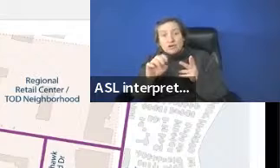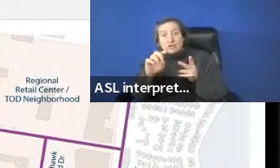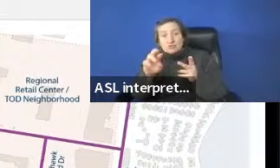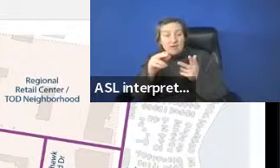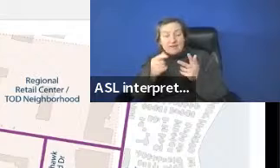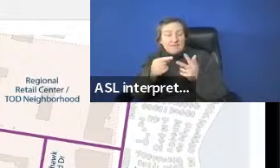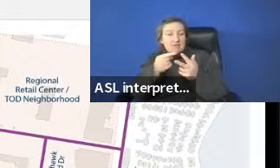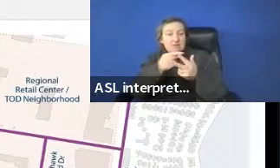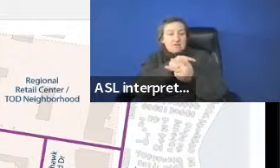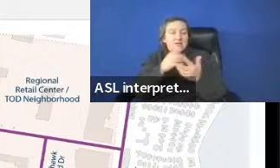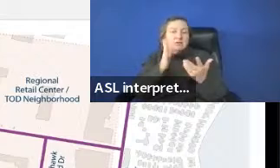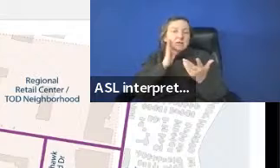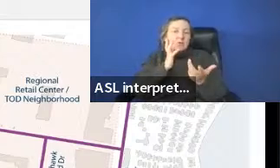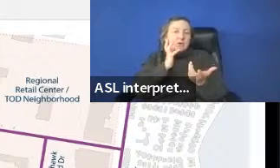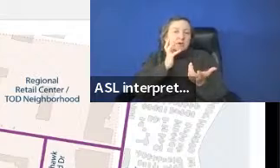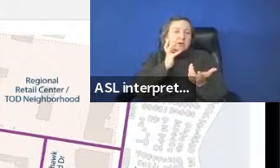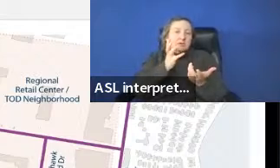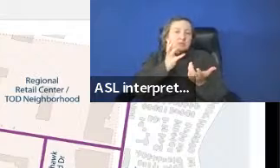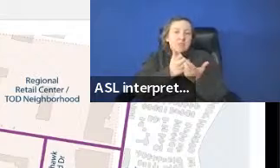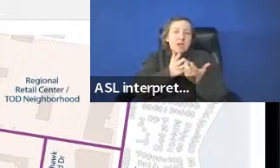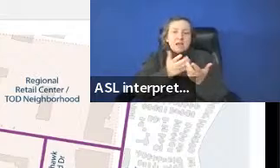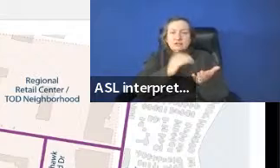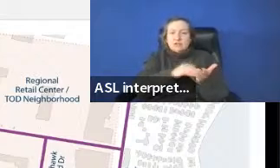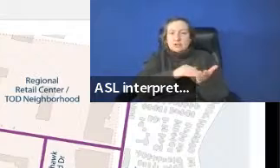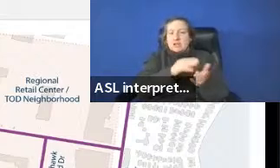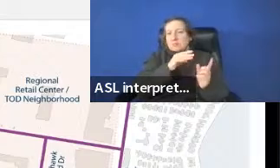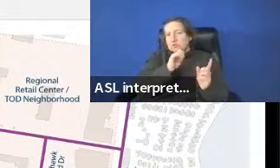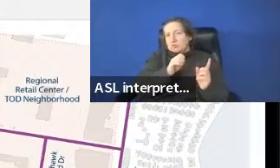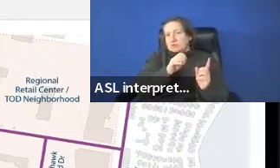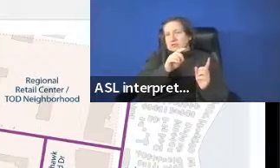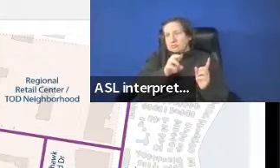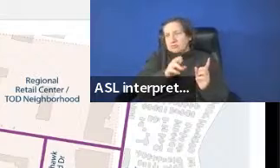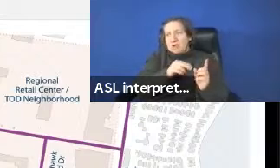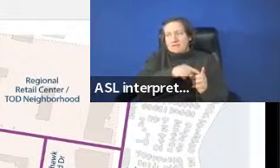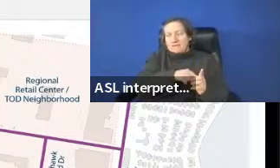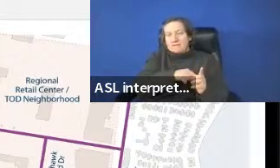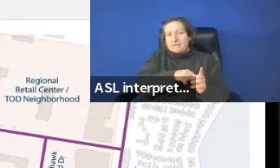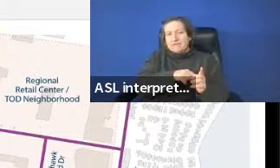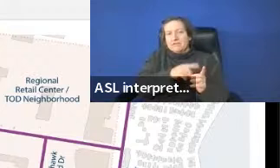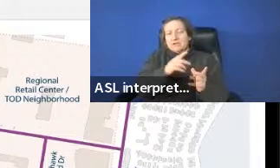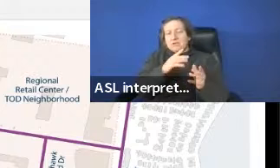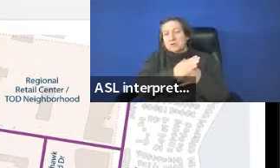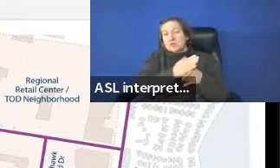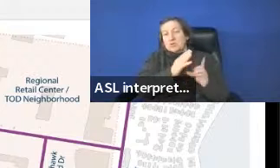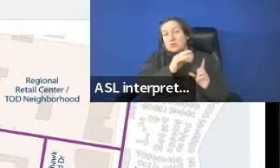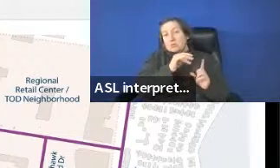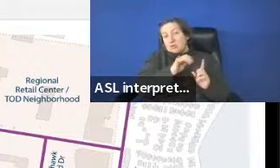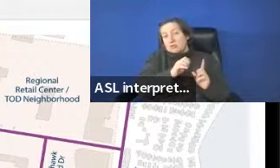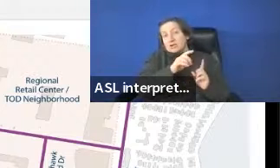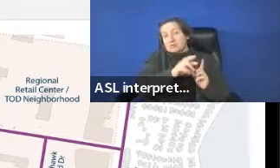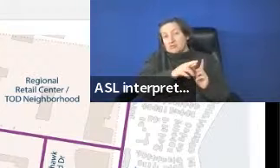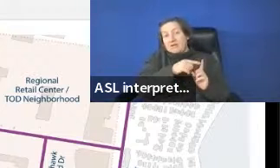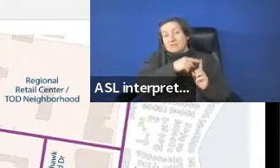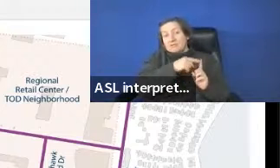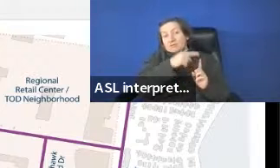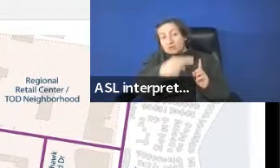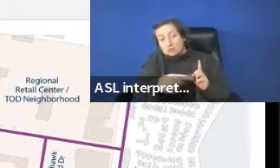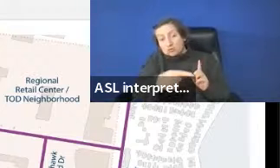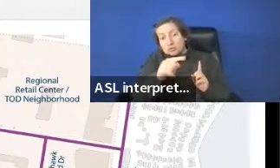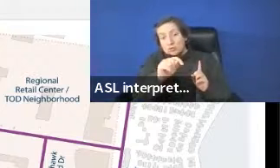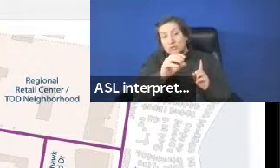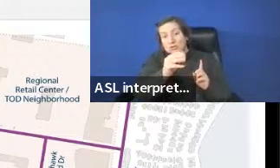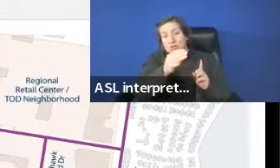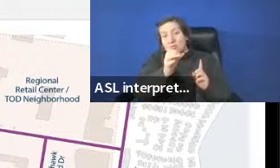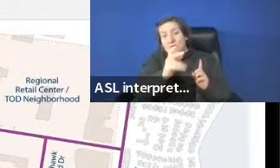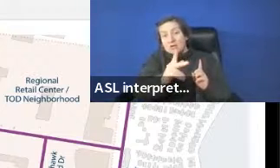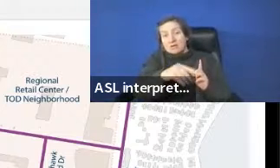it matches again at Marine Drive. So what it looks like between Marine Drive and Tomahawk is yet